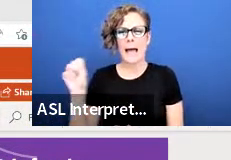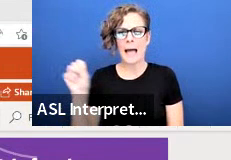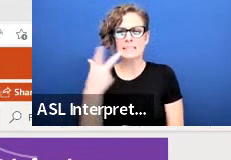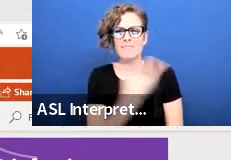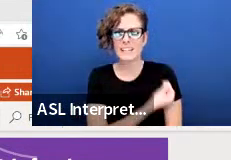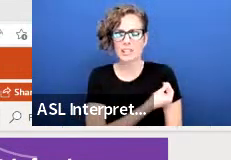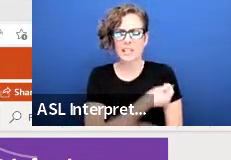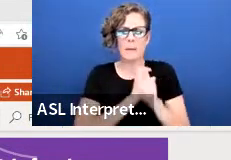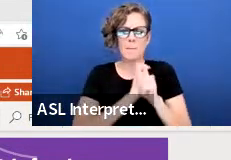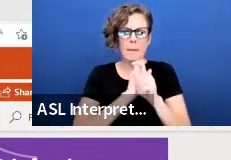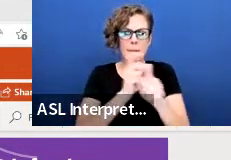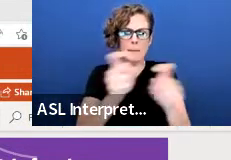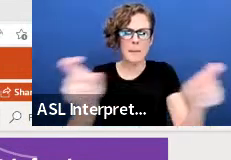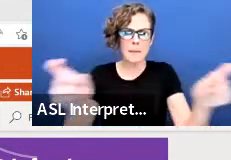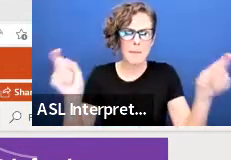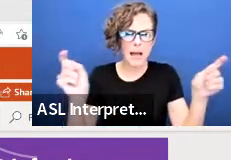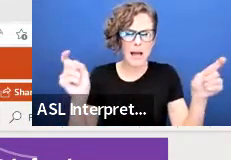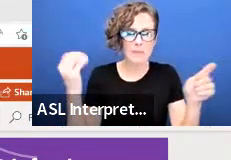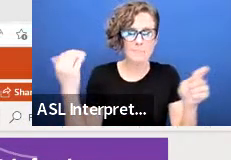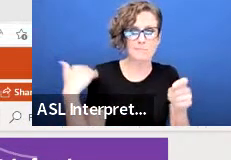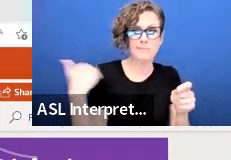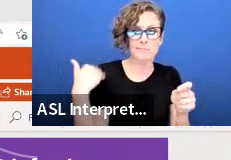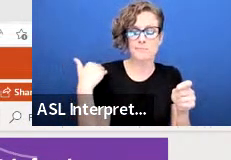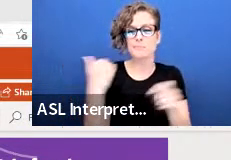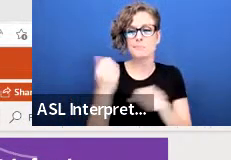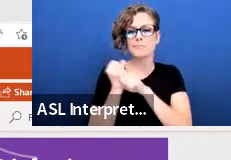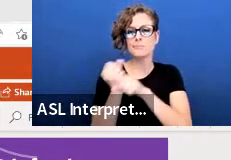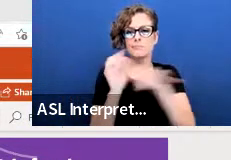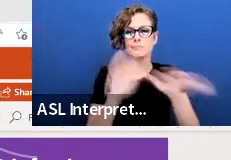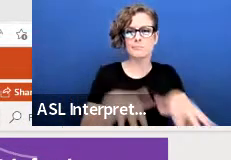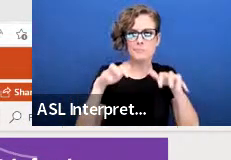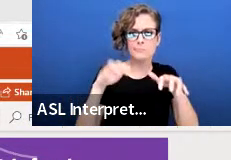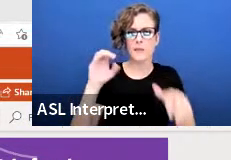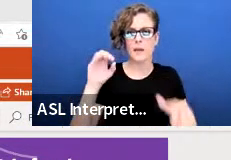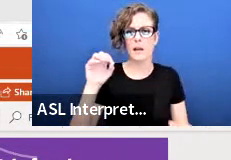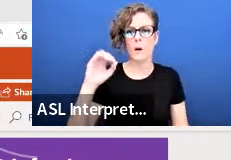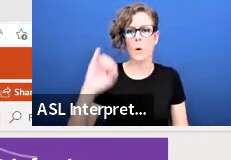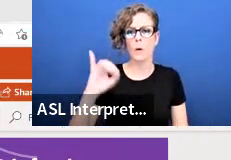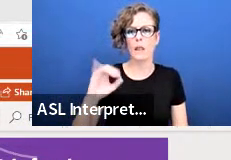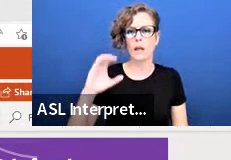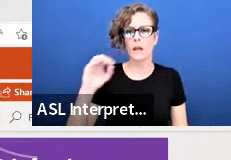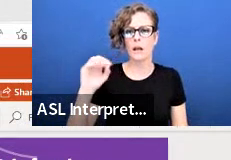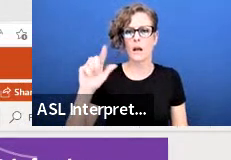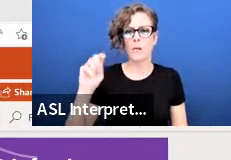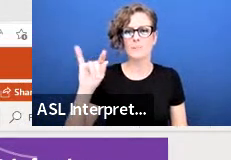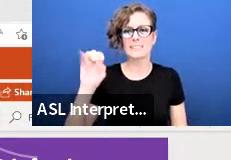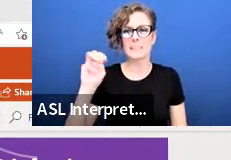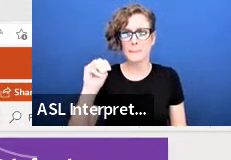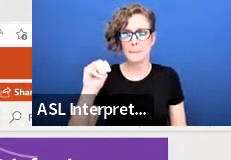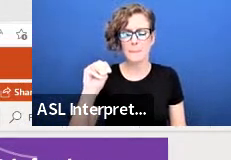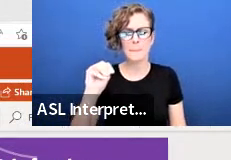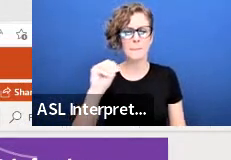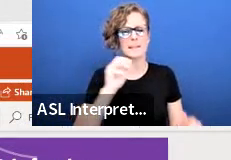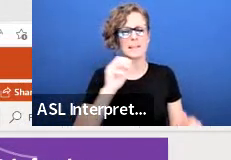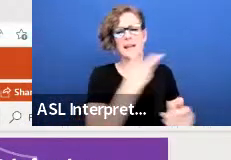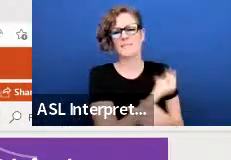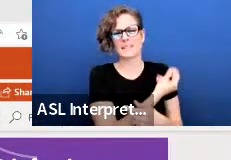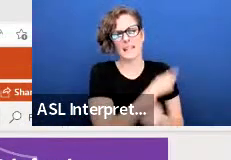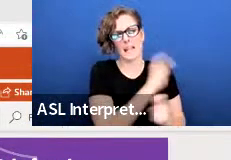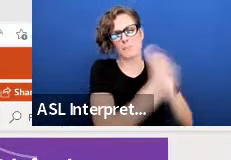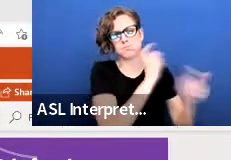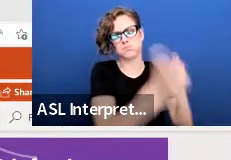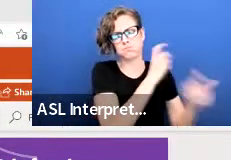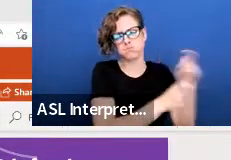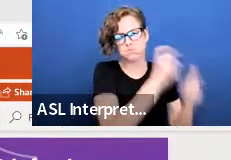Oakland Coliseum. We were doing 1,200 vaccinations a day at one point there, and